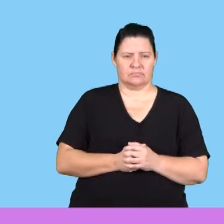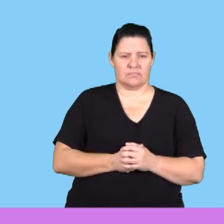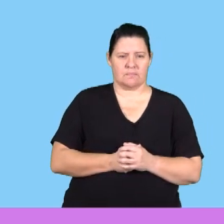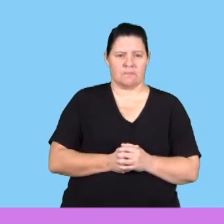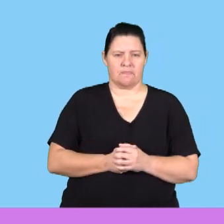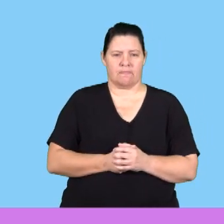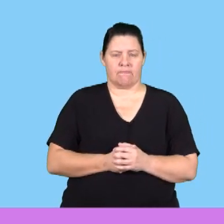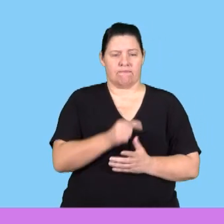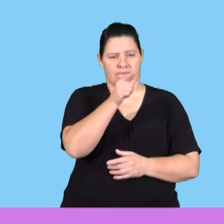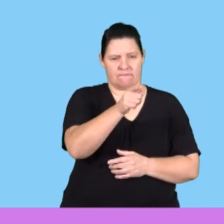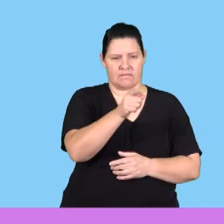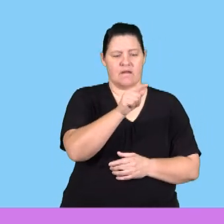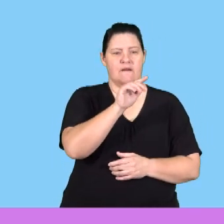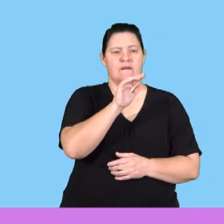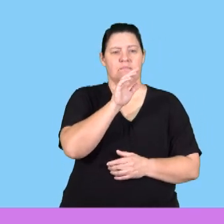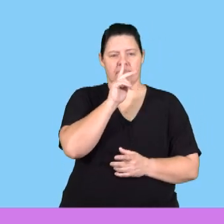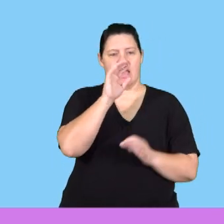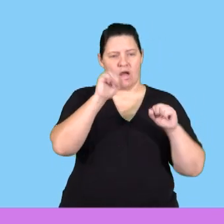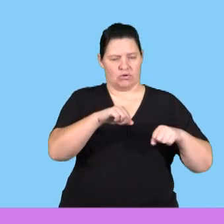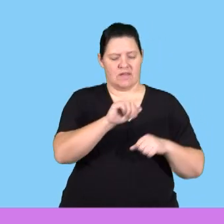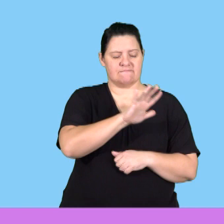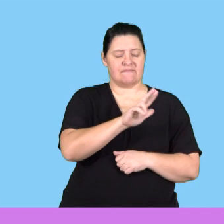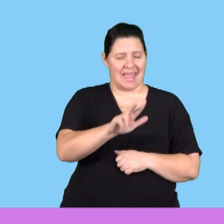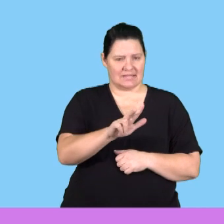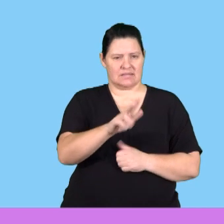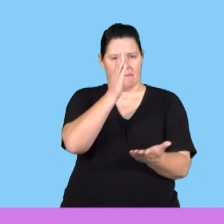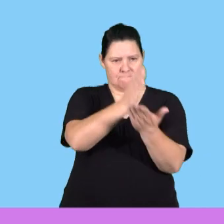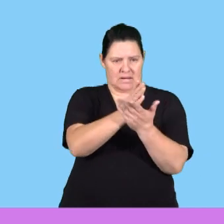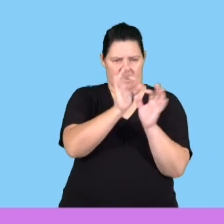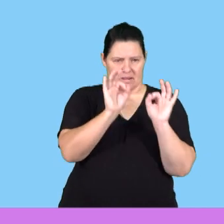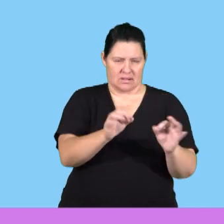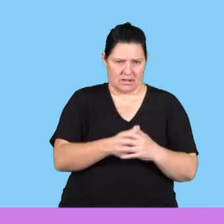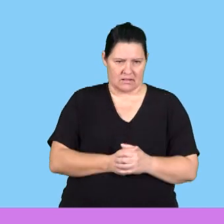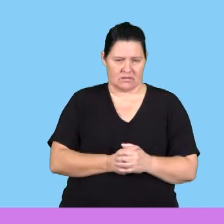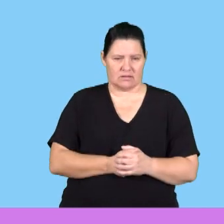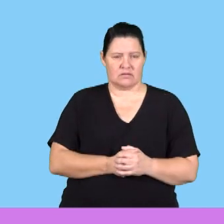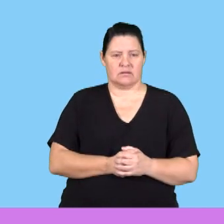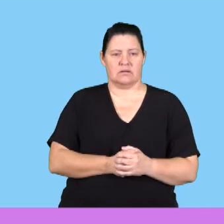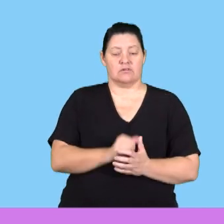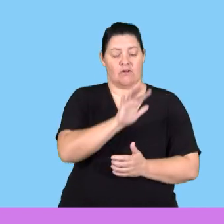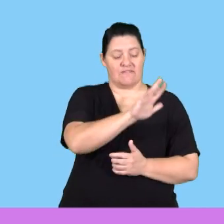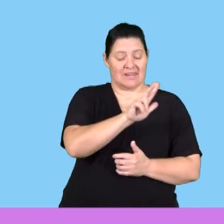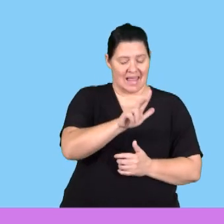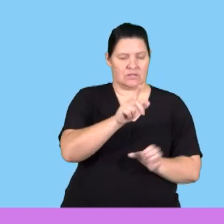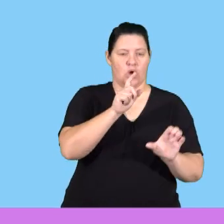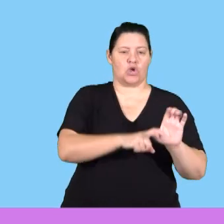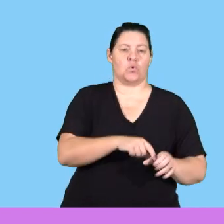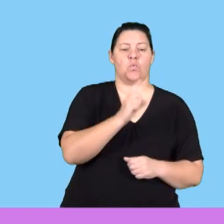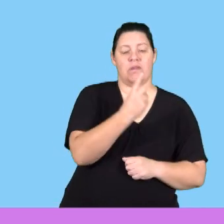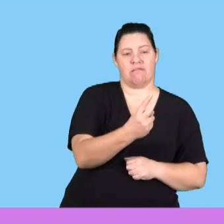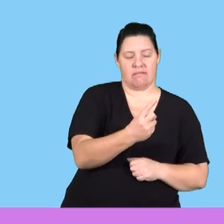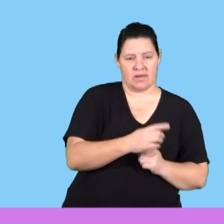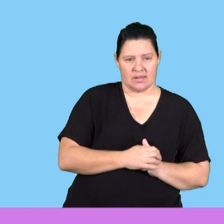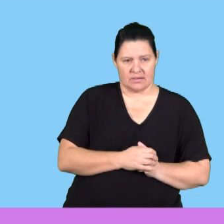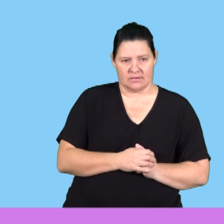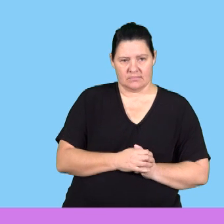find the median, right? So looking at this, I'm sure you'll agree that 58 is exactly in the middle. So therefore, 58